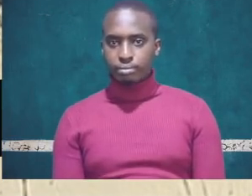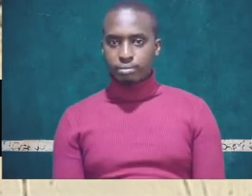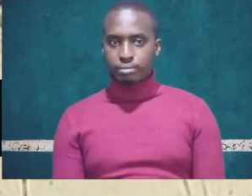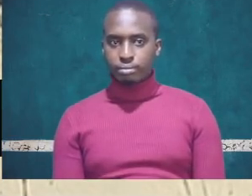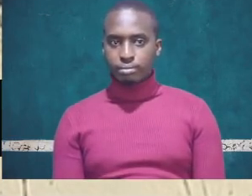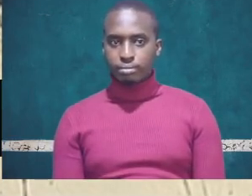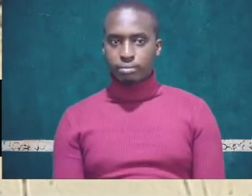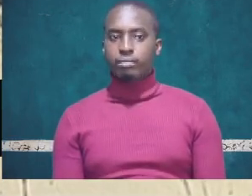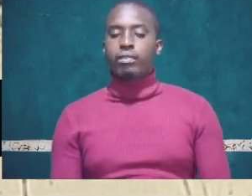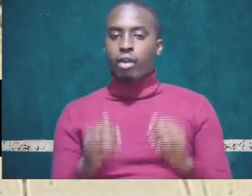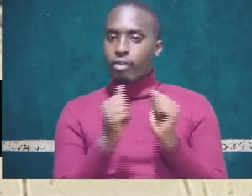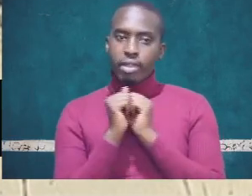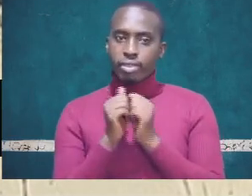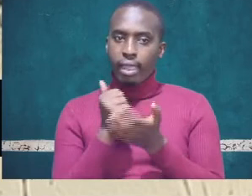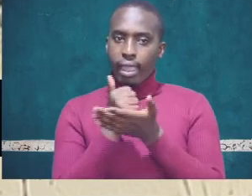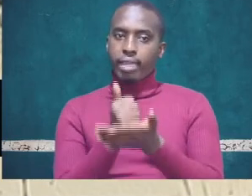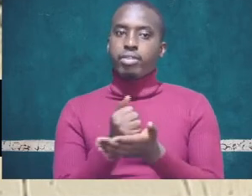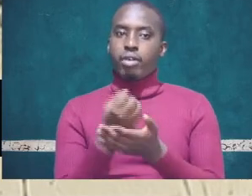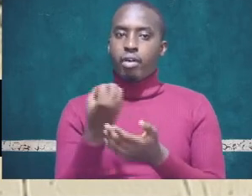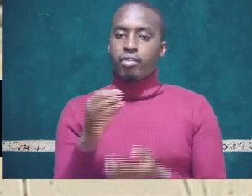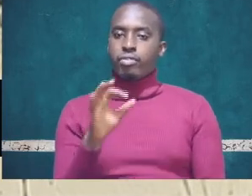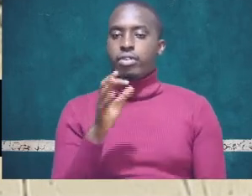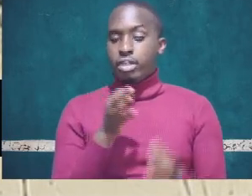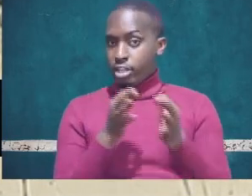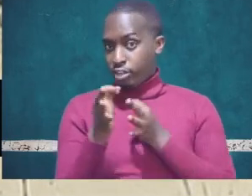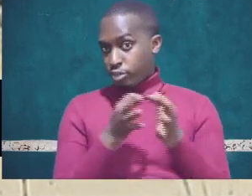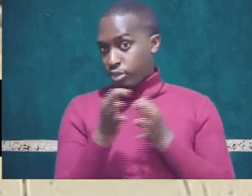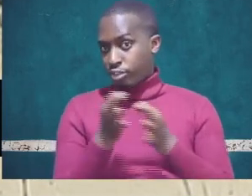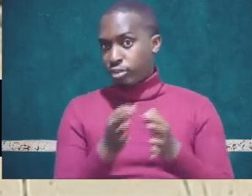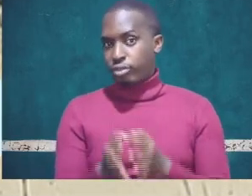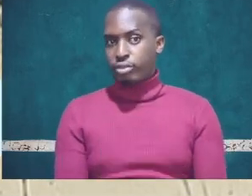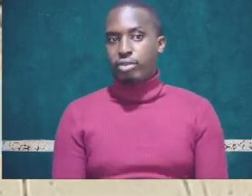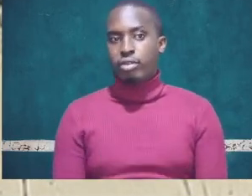aid of illustrations, with the aid of